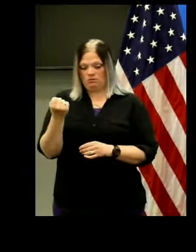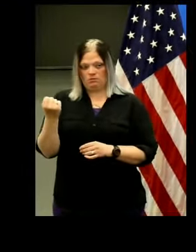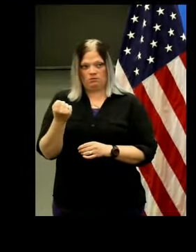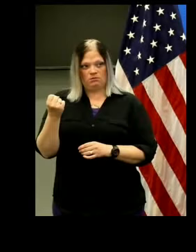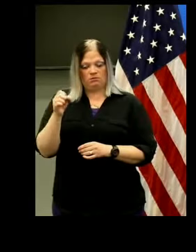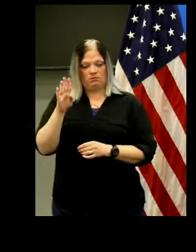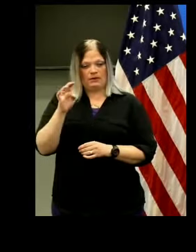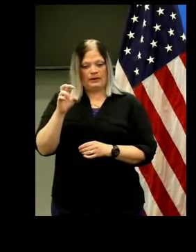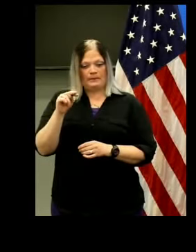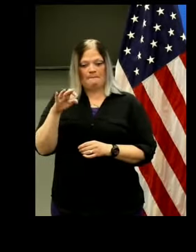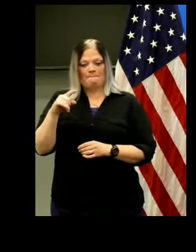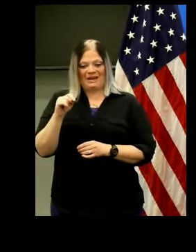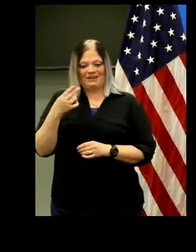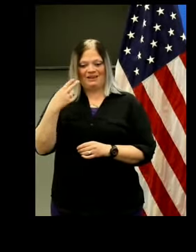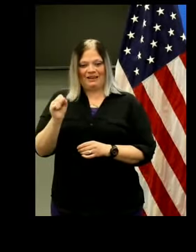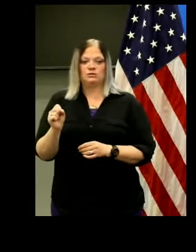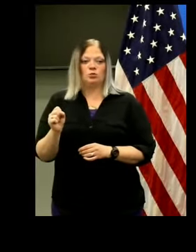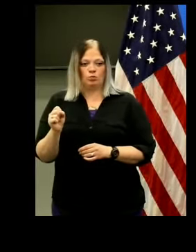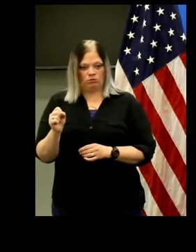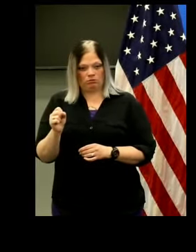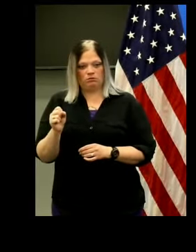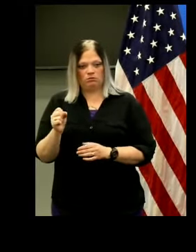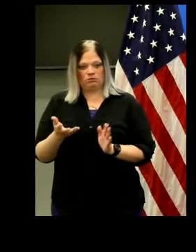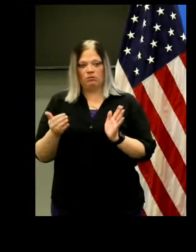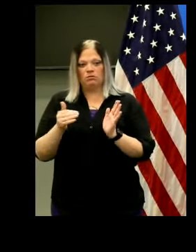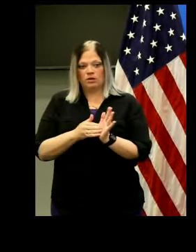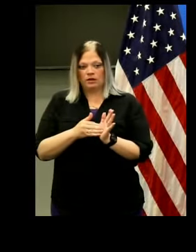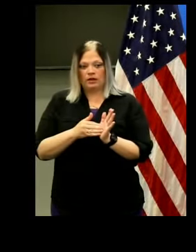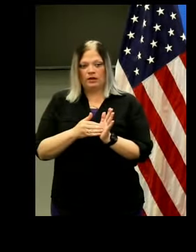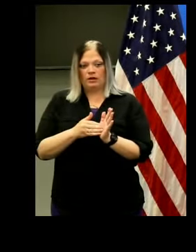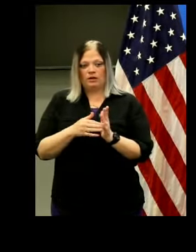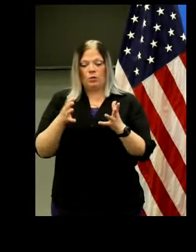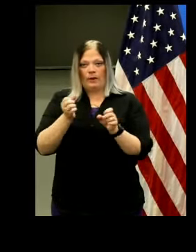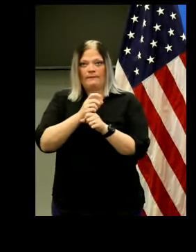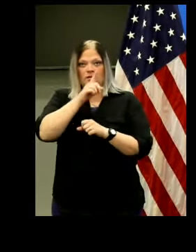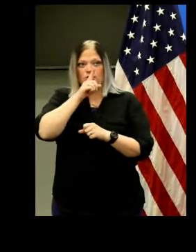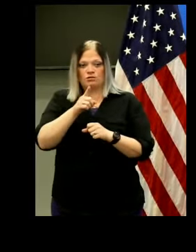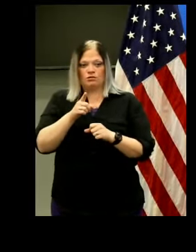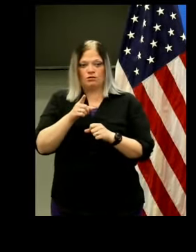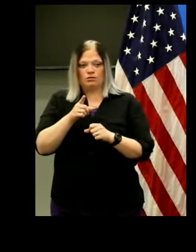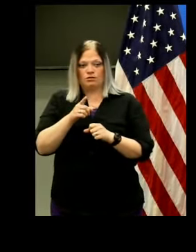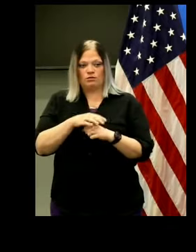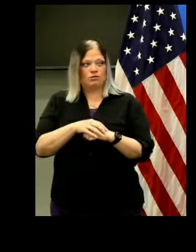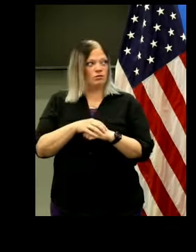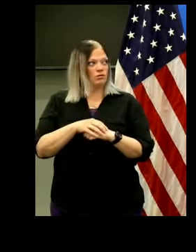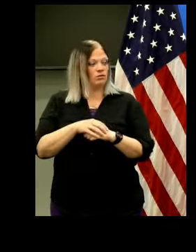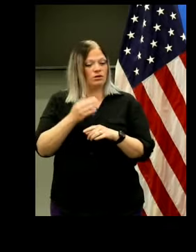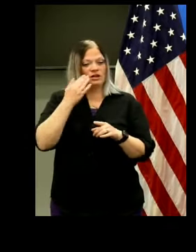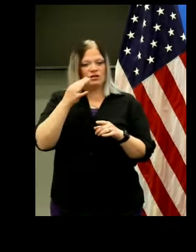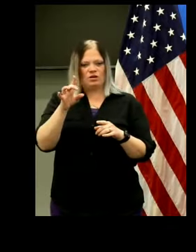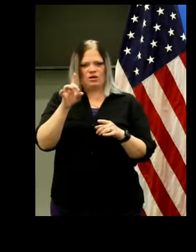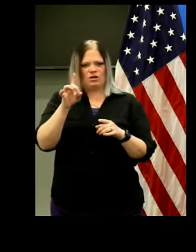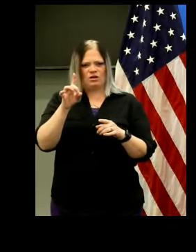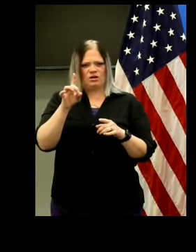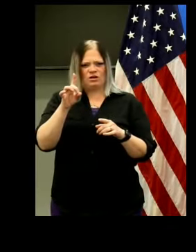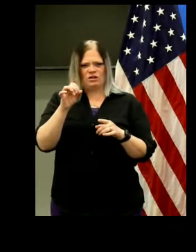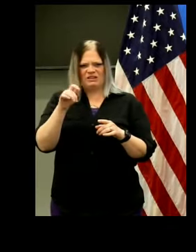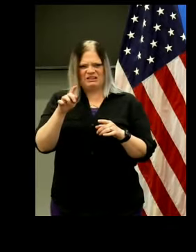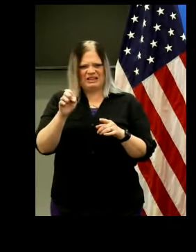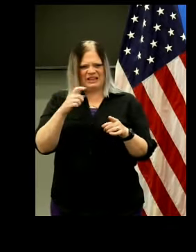at Bennett High School. So again, we want to make sure that that everybody, I know that the date is Thursday